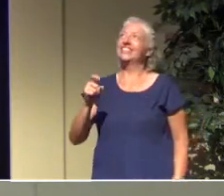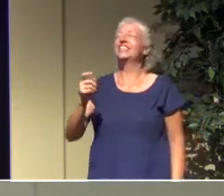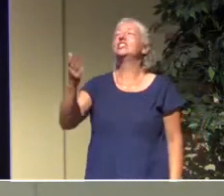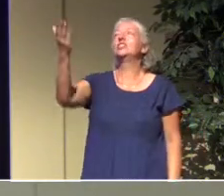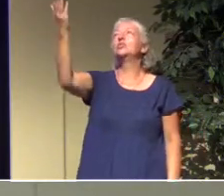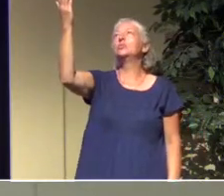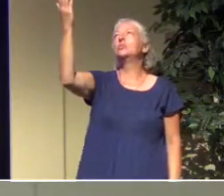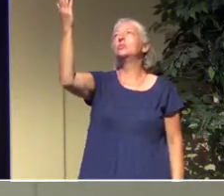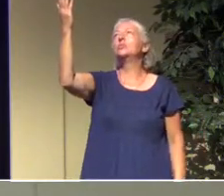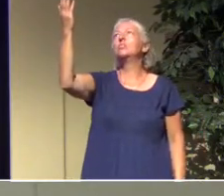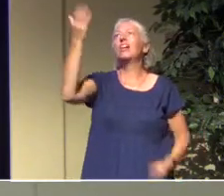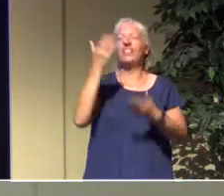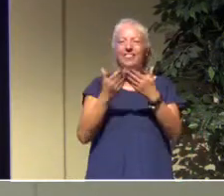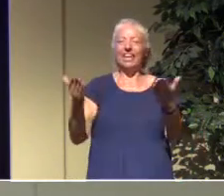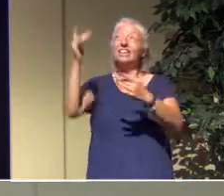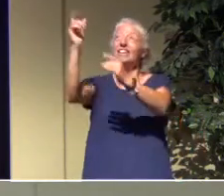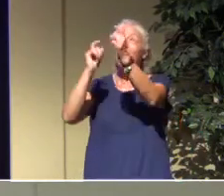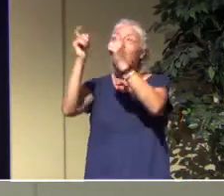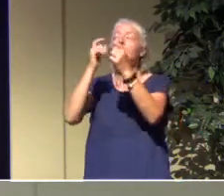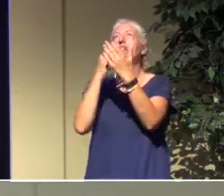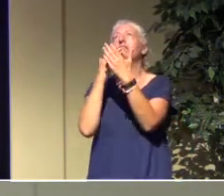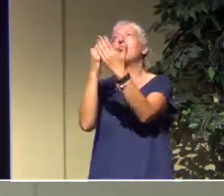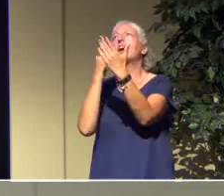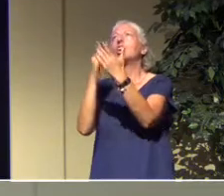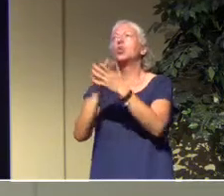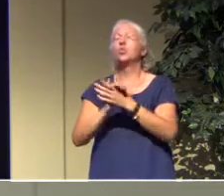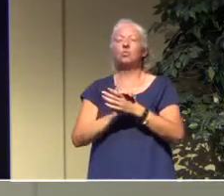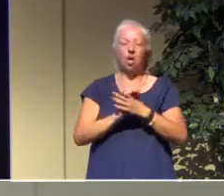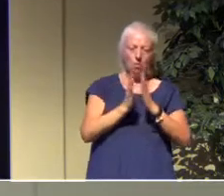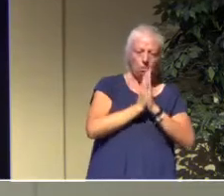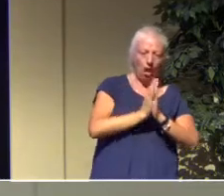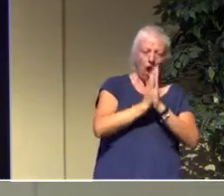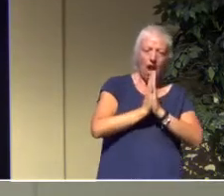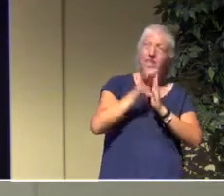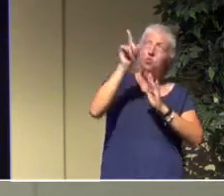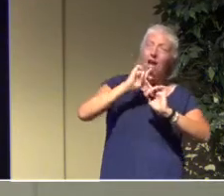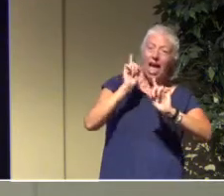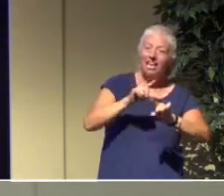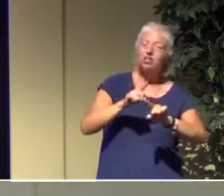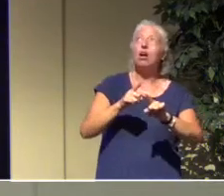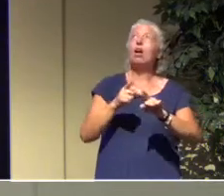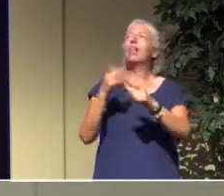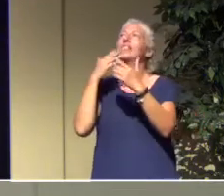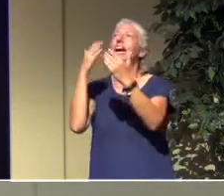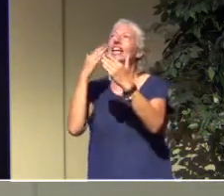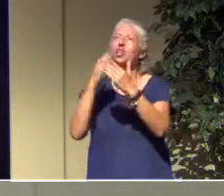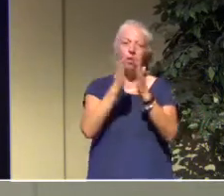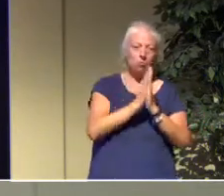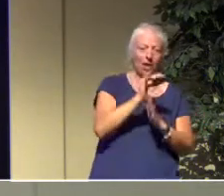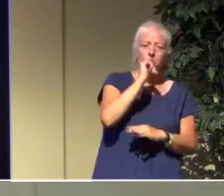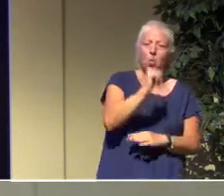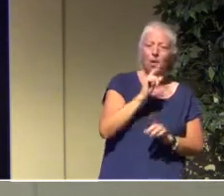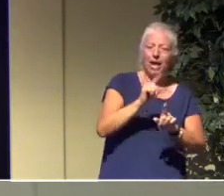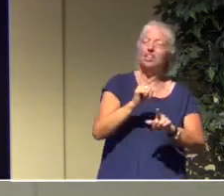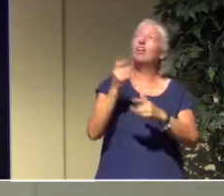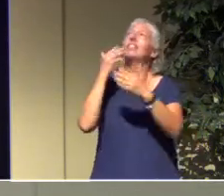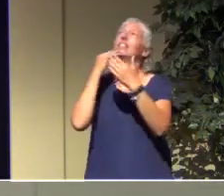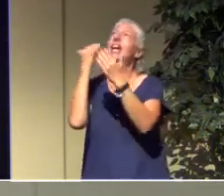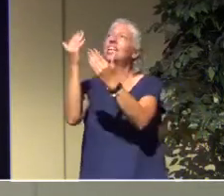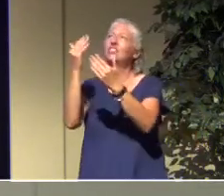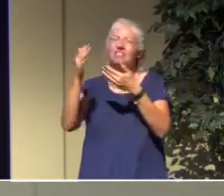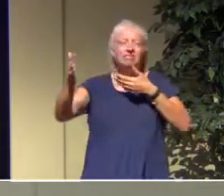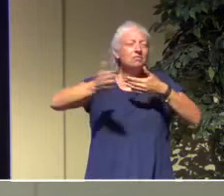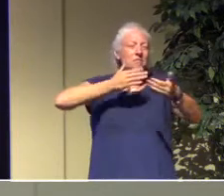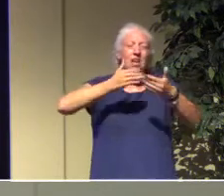The things you give us, we thank you. The things that you, the prayers that you answer and the prayers that you don't, it doesn't make a difference because